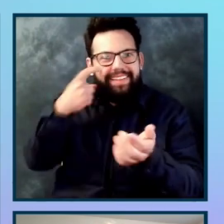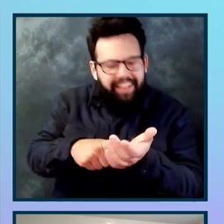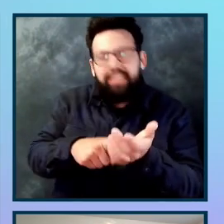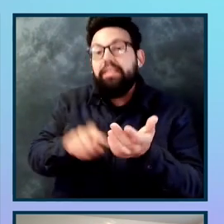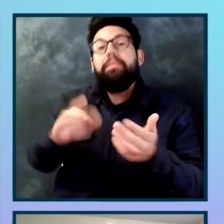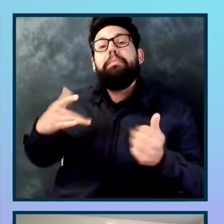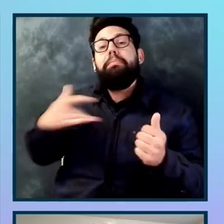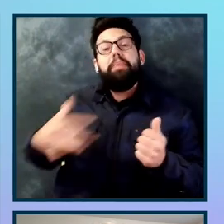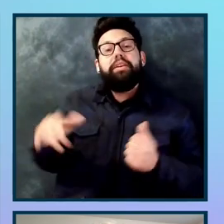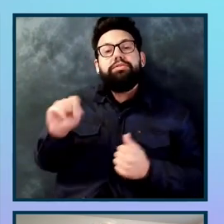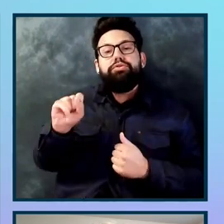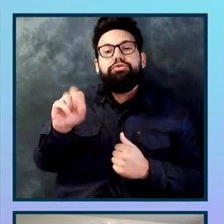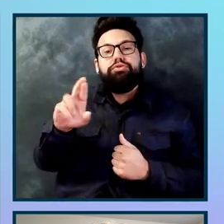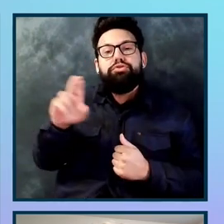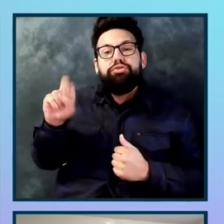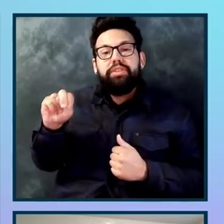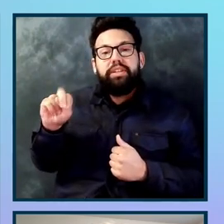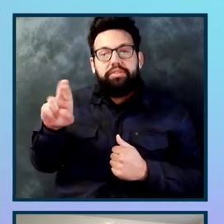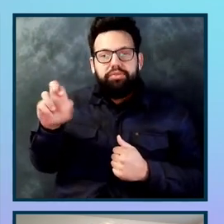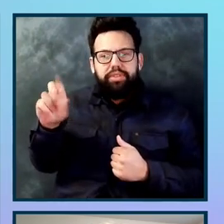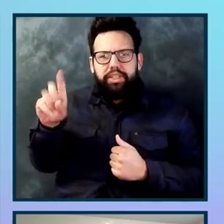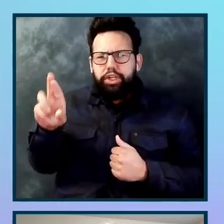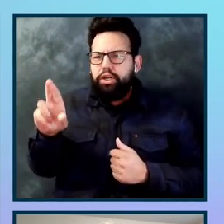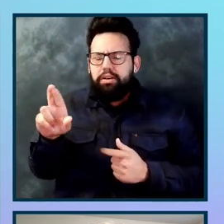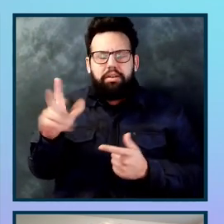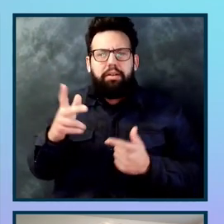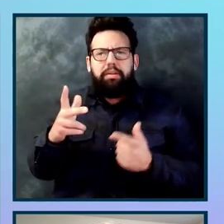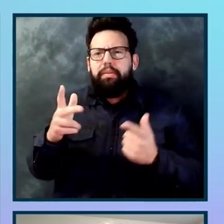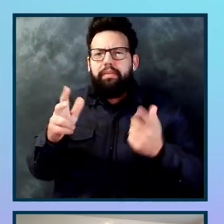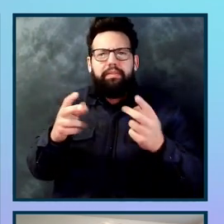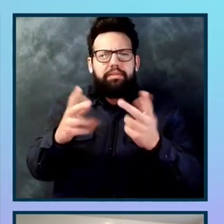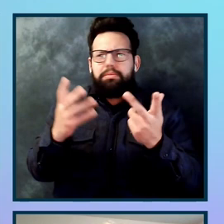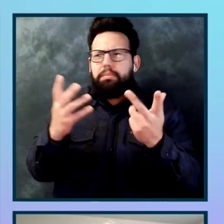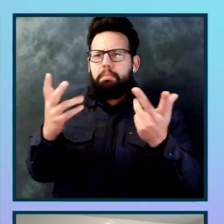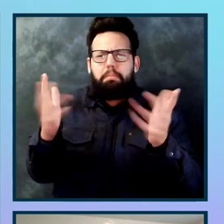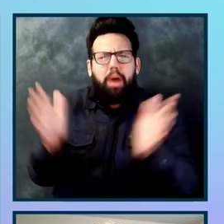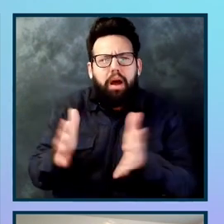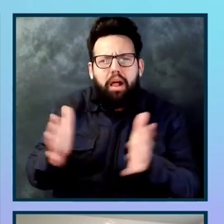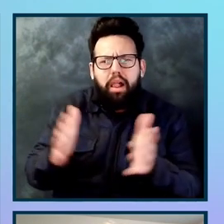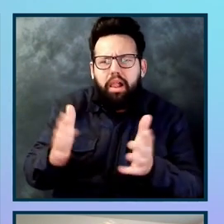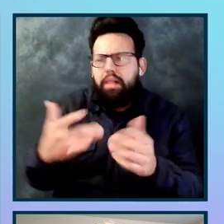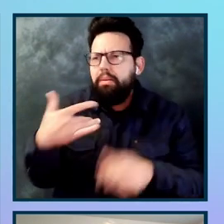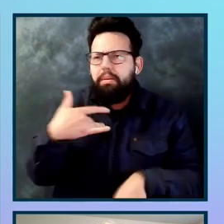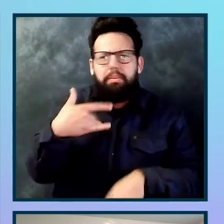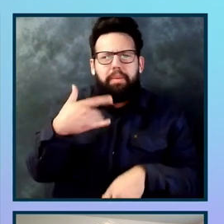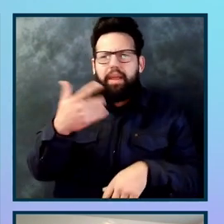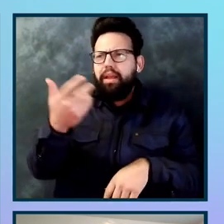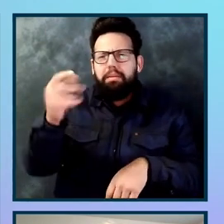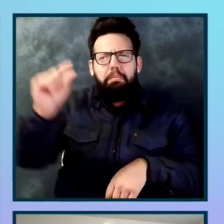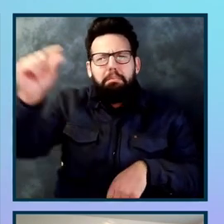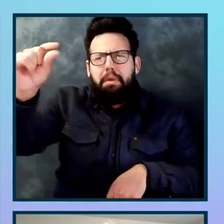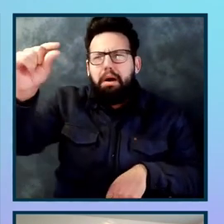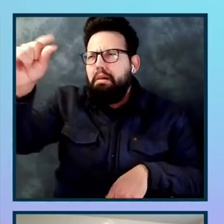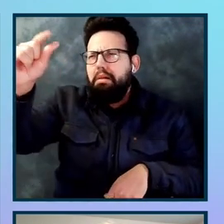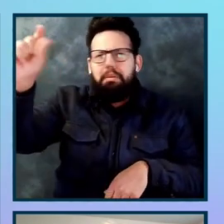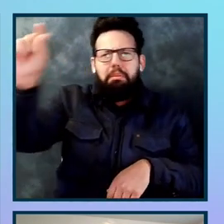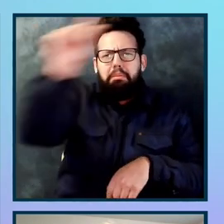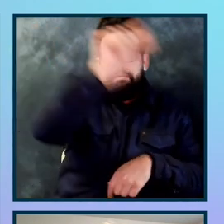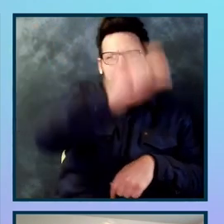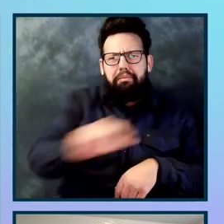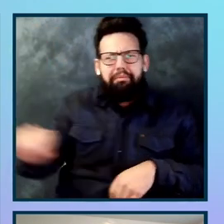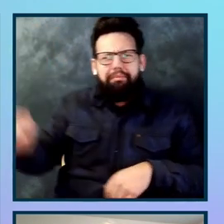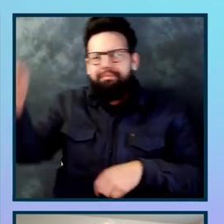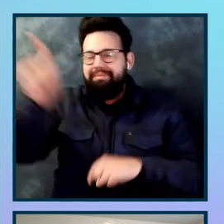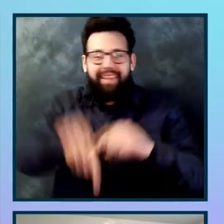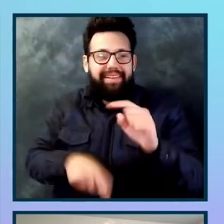click on it and you'll have the toolbar options. But if you are relying on this because you are low vision and want to have